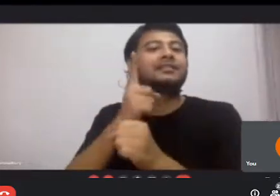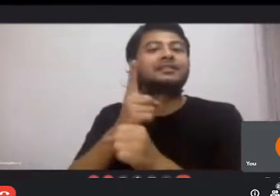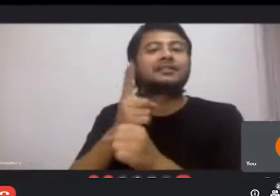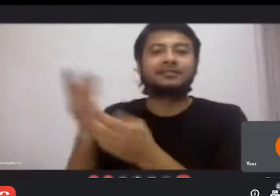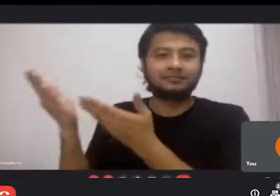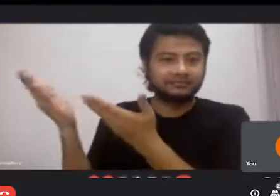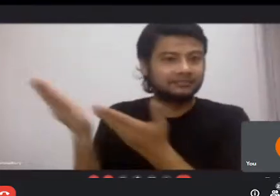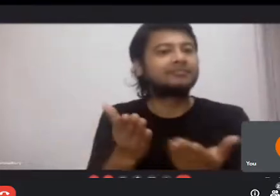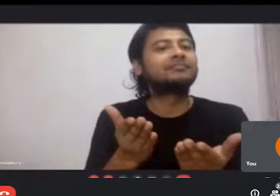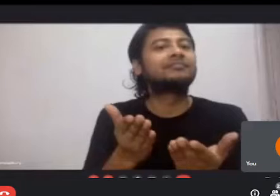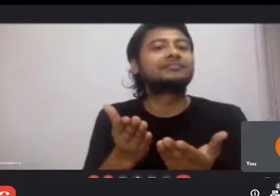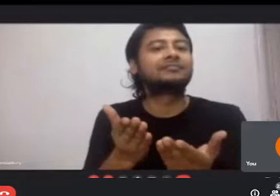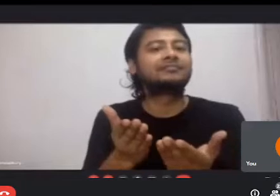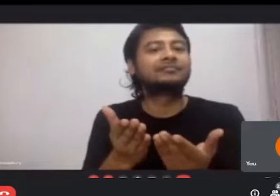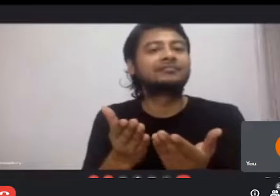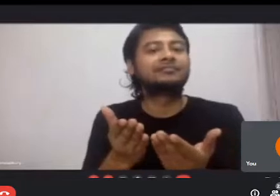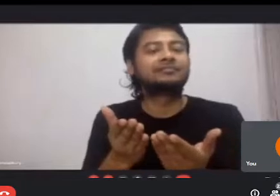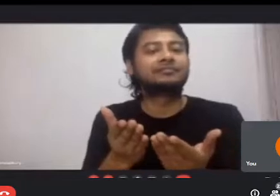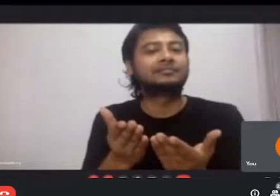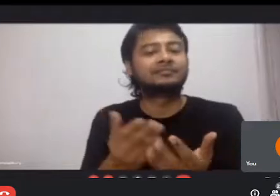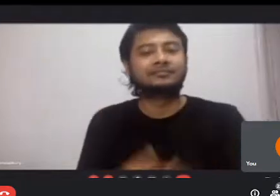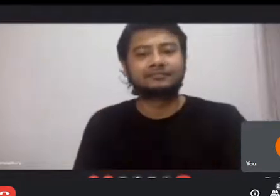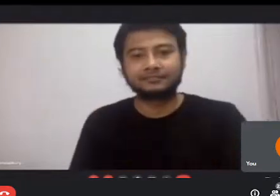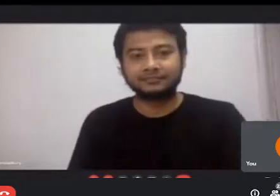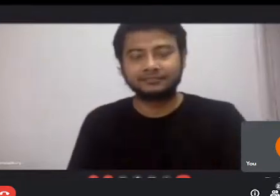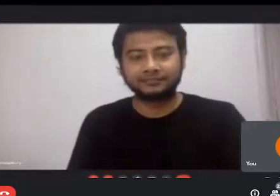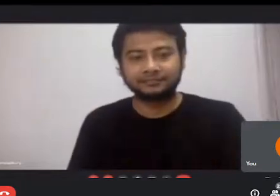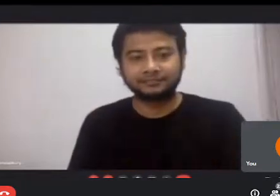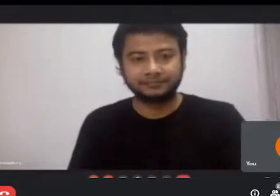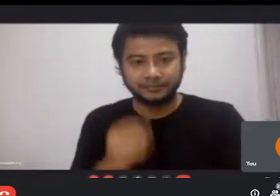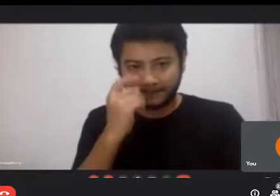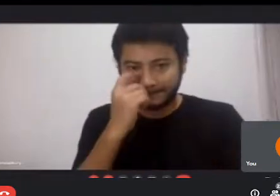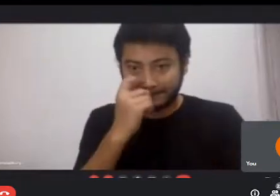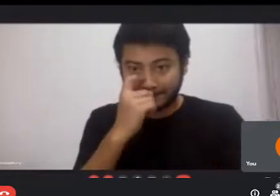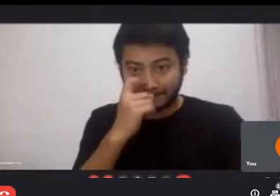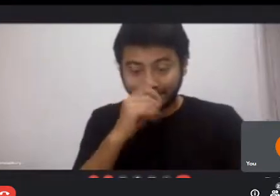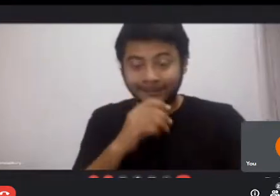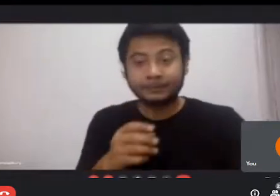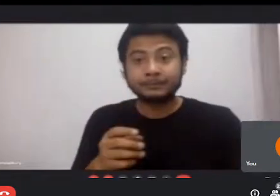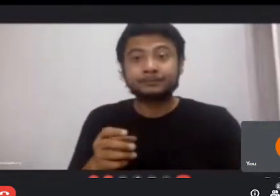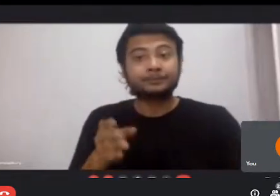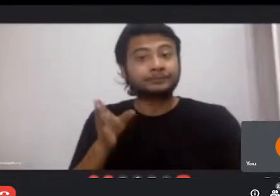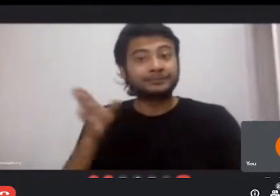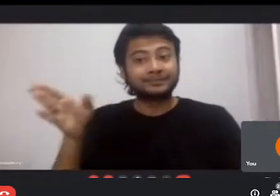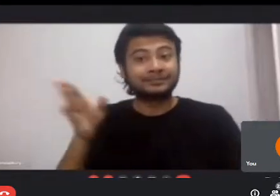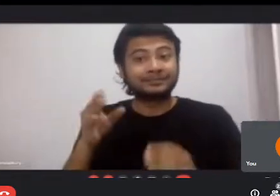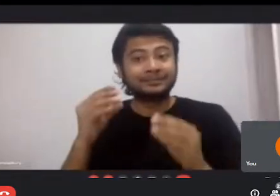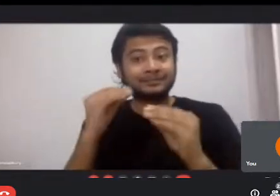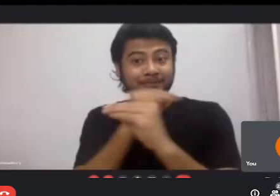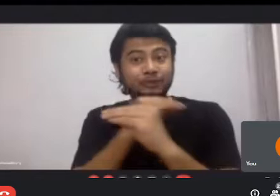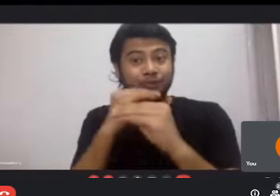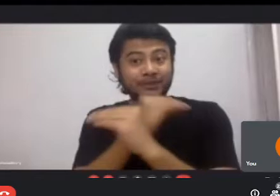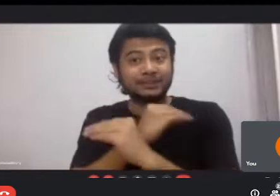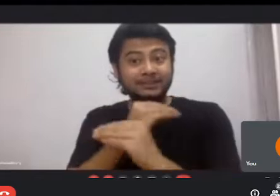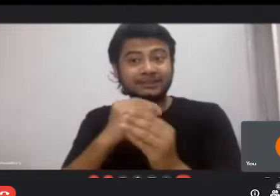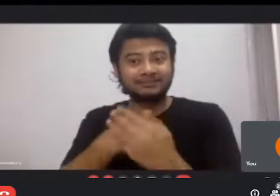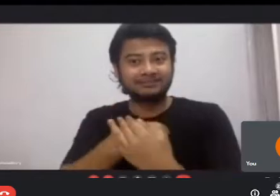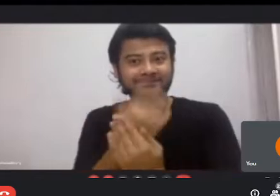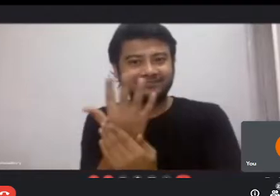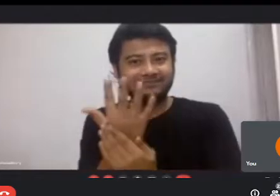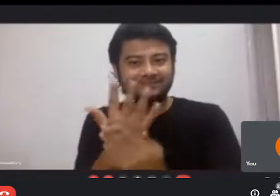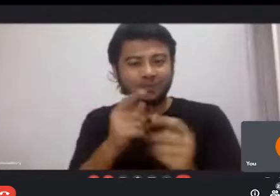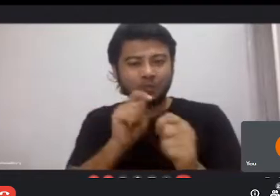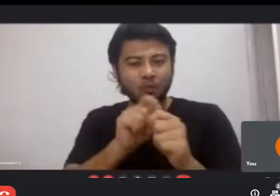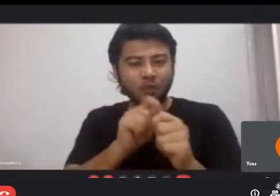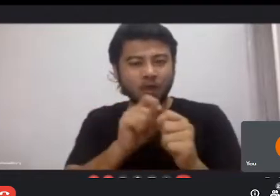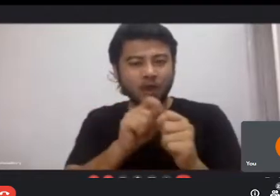And one of these experiments is now going to be our next focus of work, and that's the English